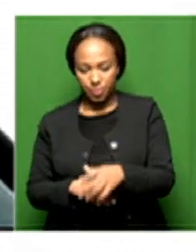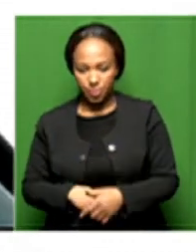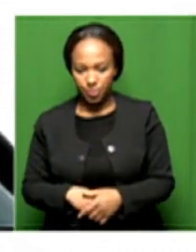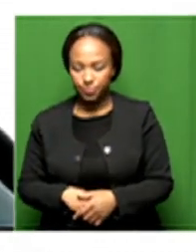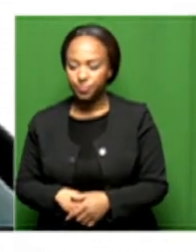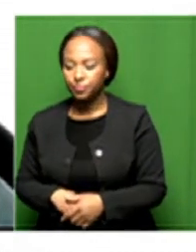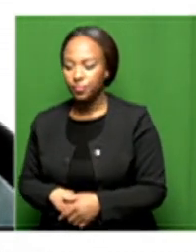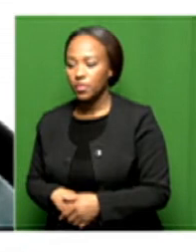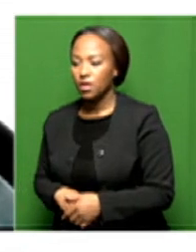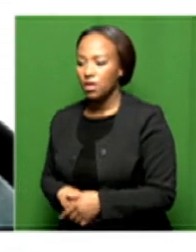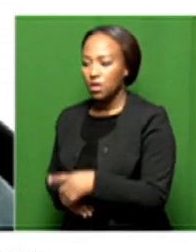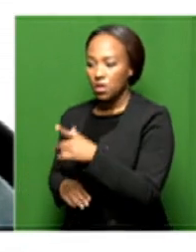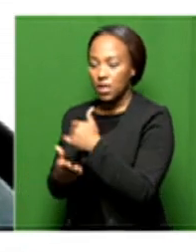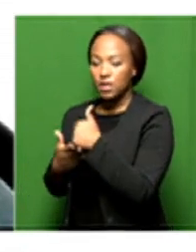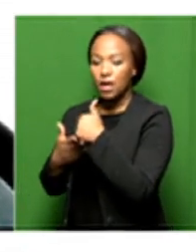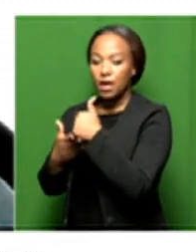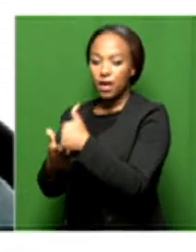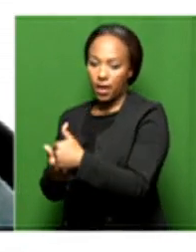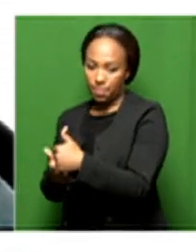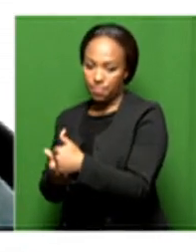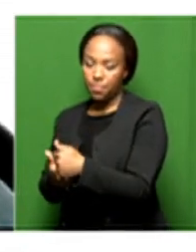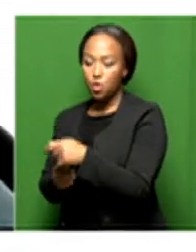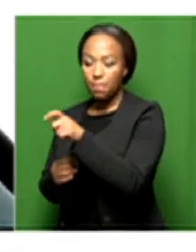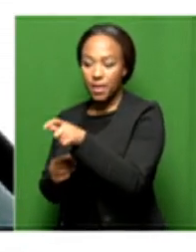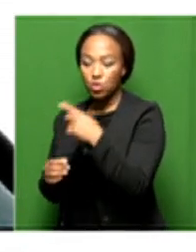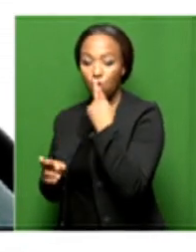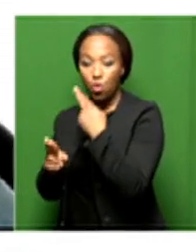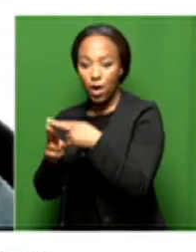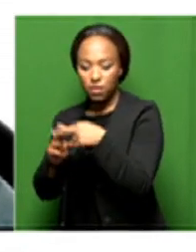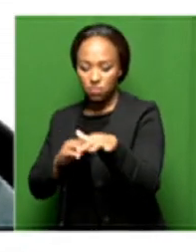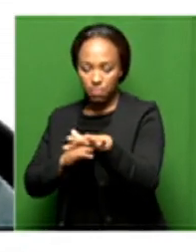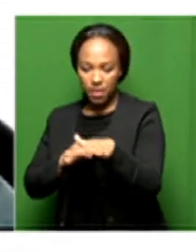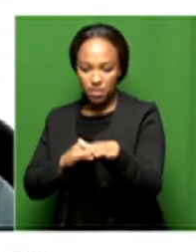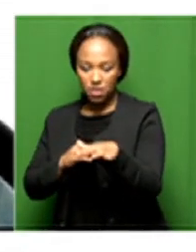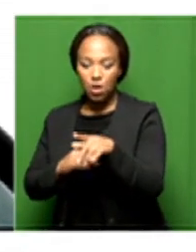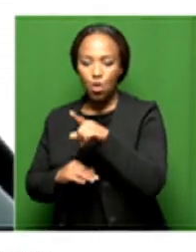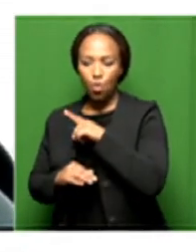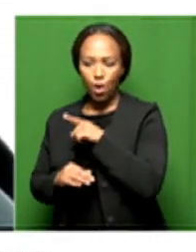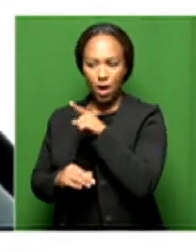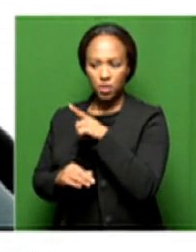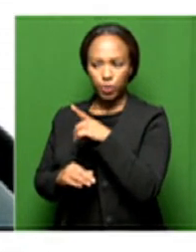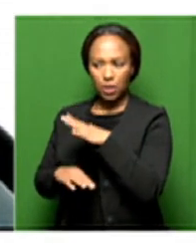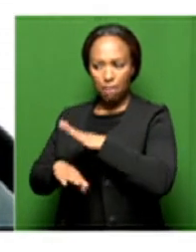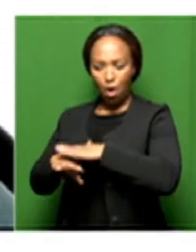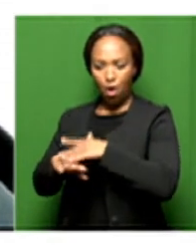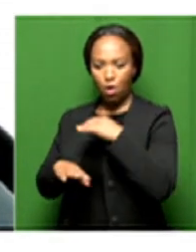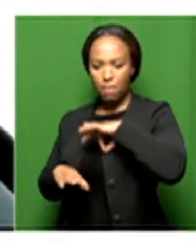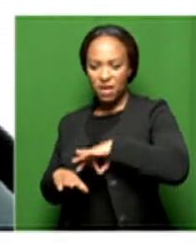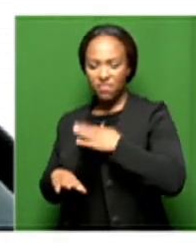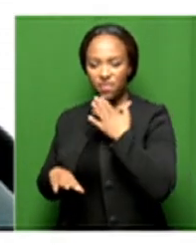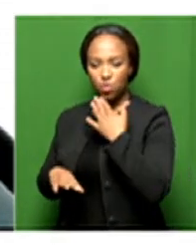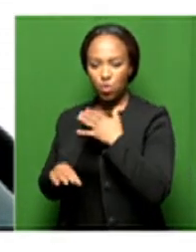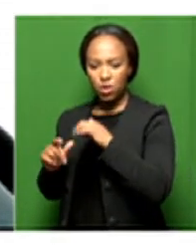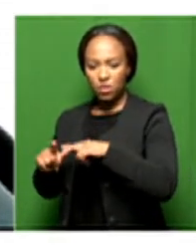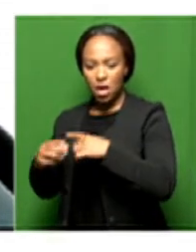it assist the tenant? Because one would assume that it sort of favors the landlord or the agent because